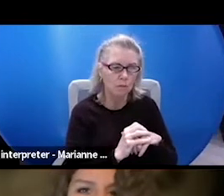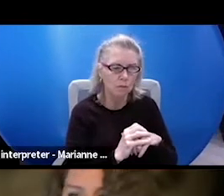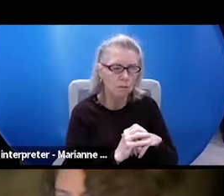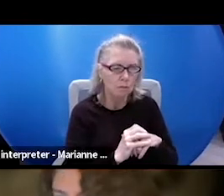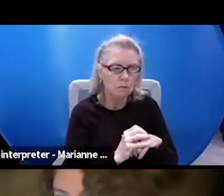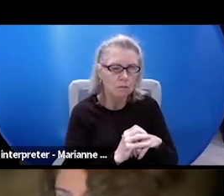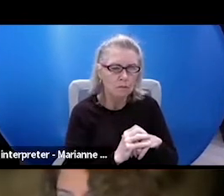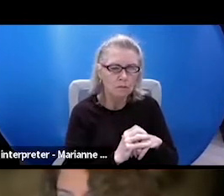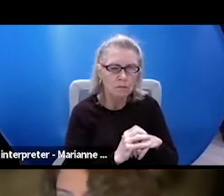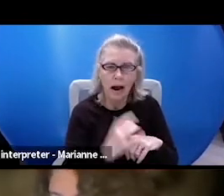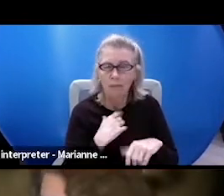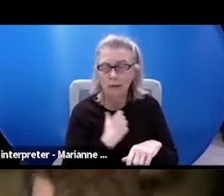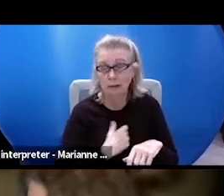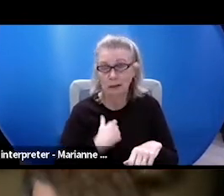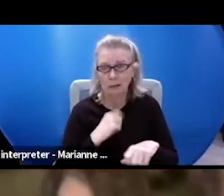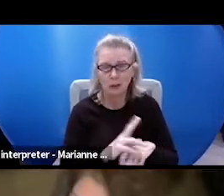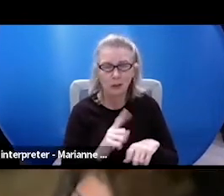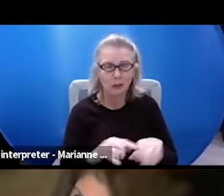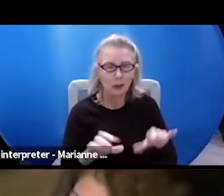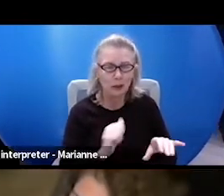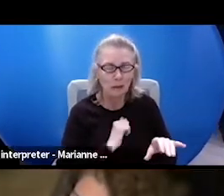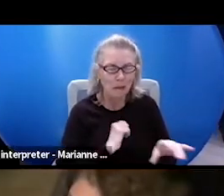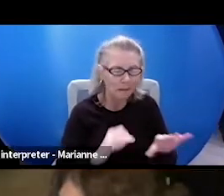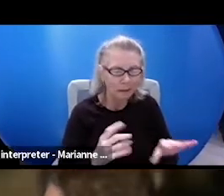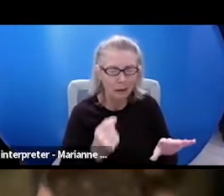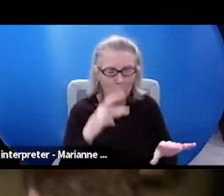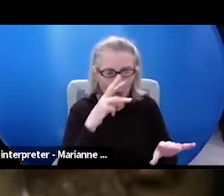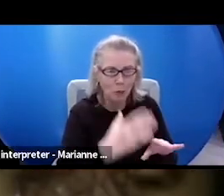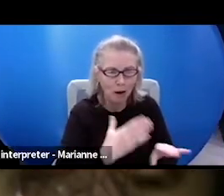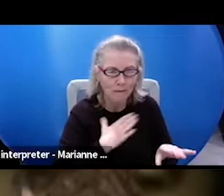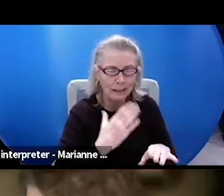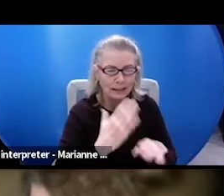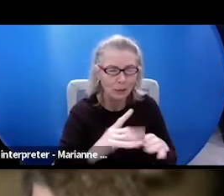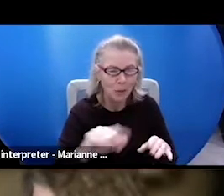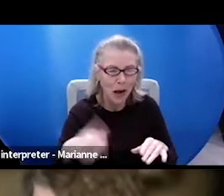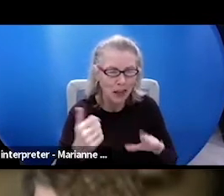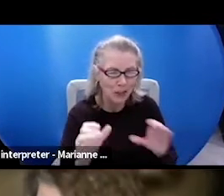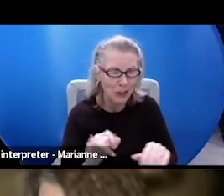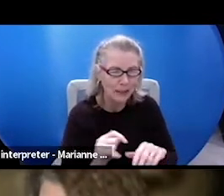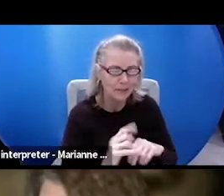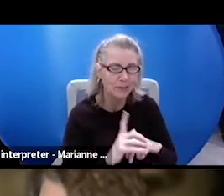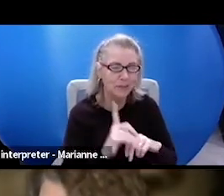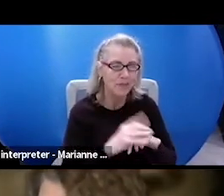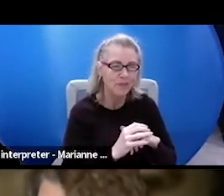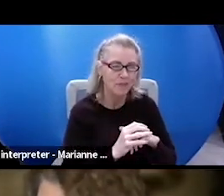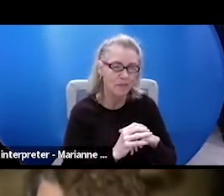I'm used to managing this myself, so it's kind of weird to have somebody else doing it.